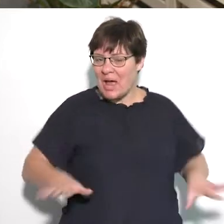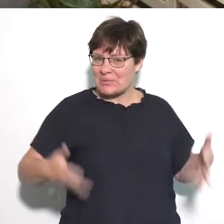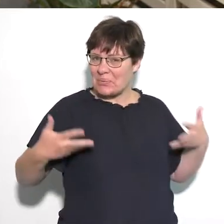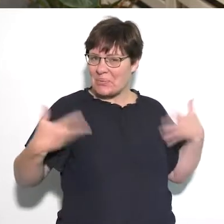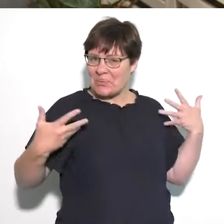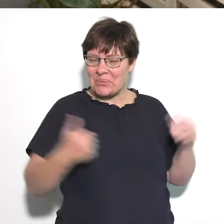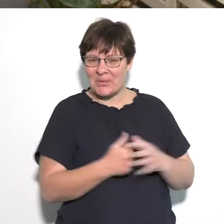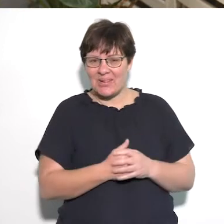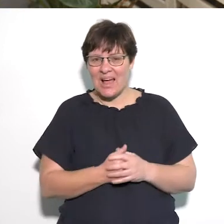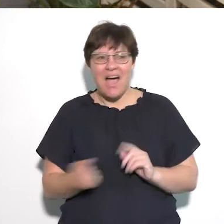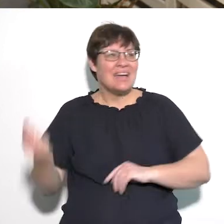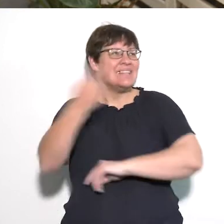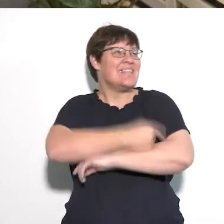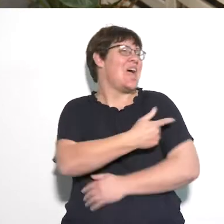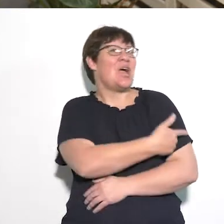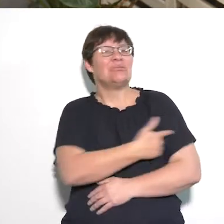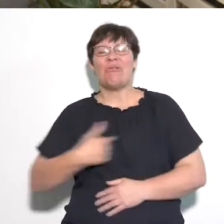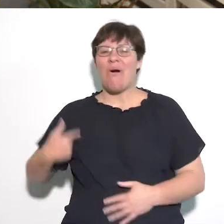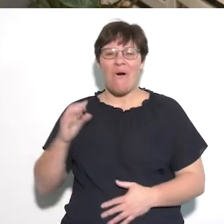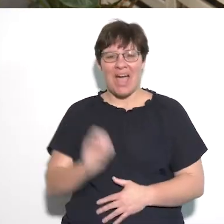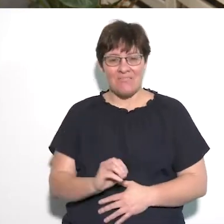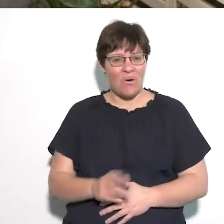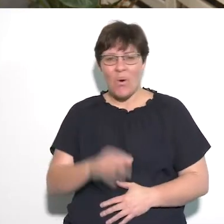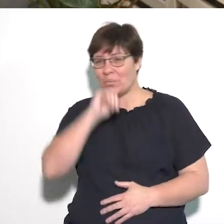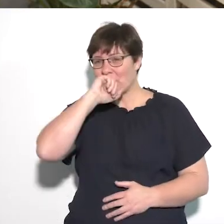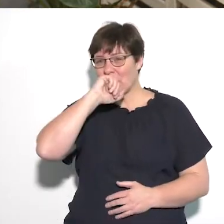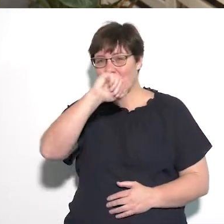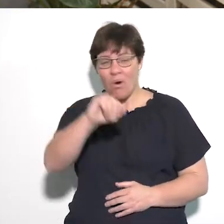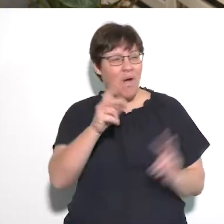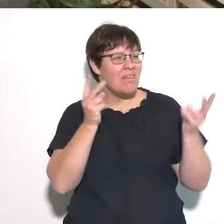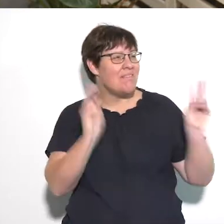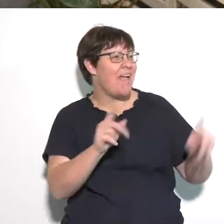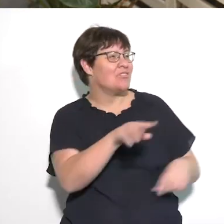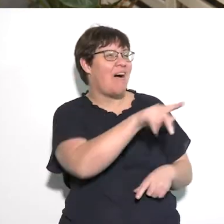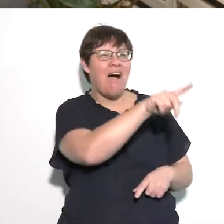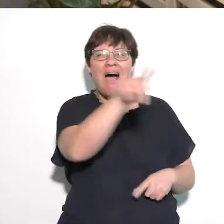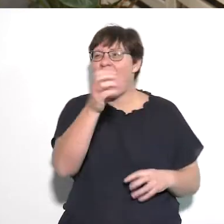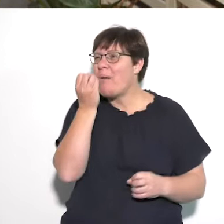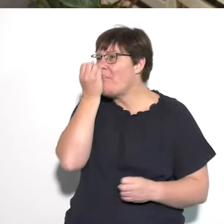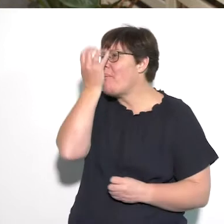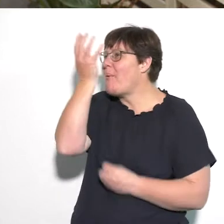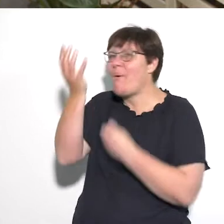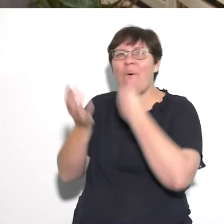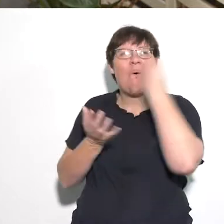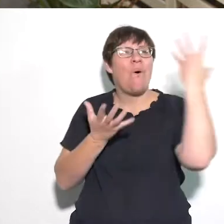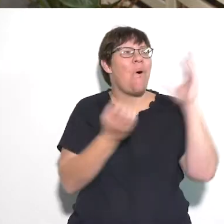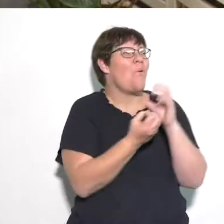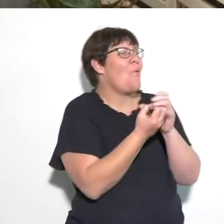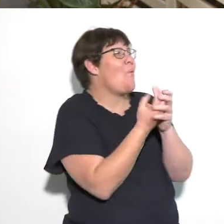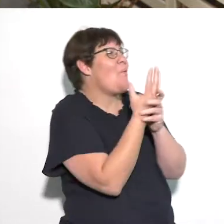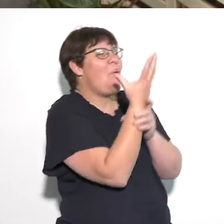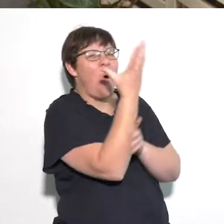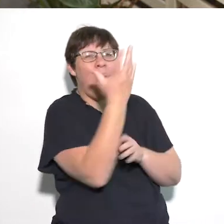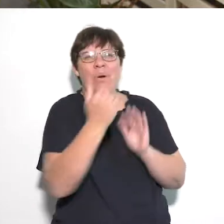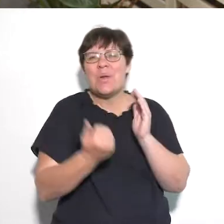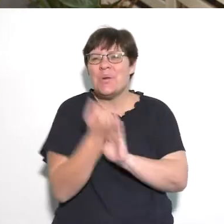bit cooler, the days are longer, and don't you love seeing nature in spring? All those new leaves, new growth,